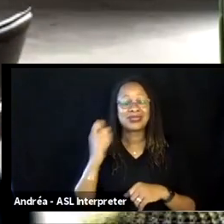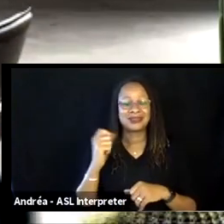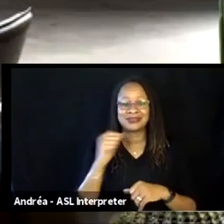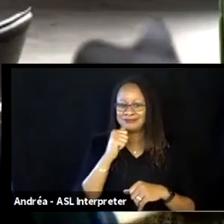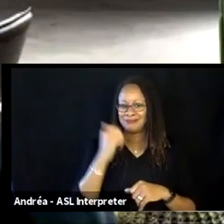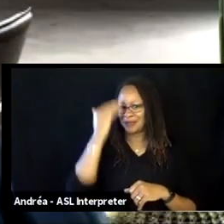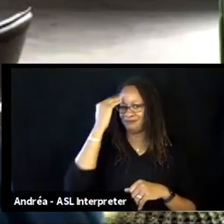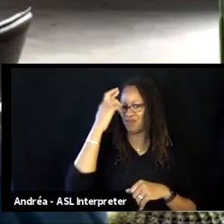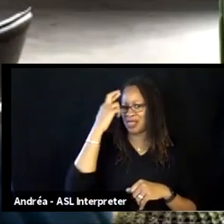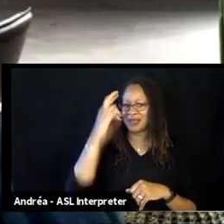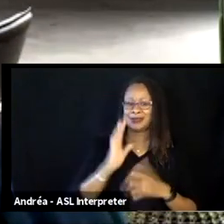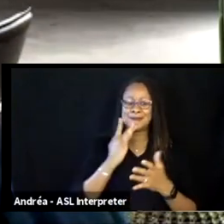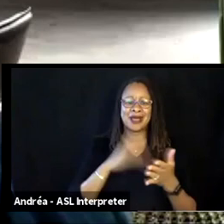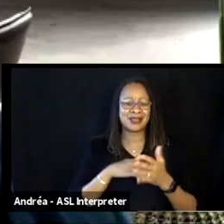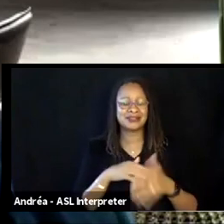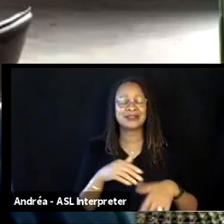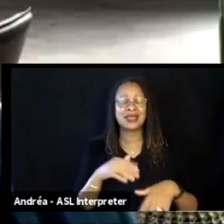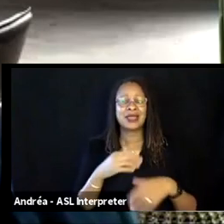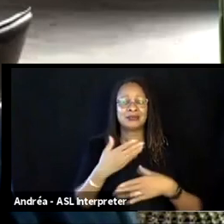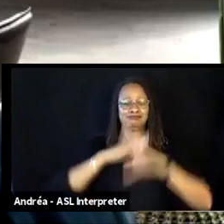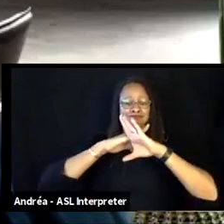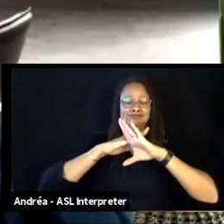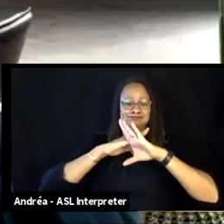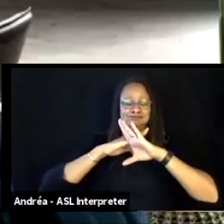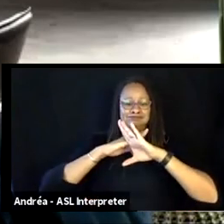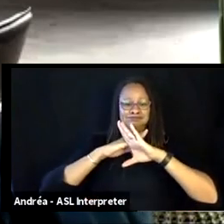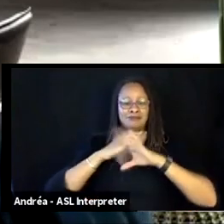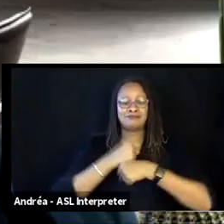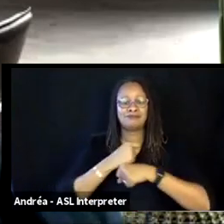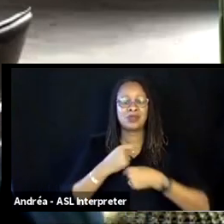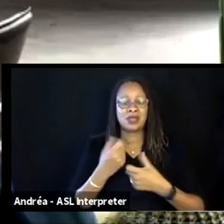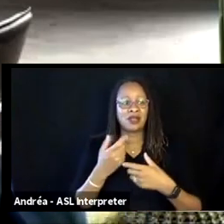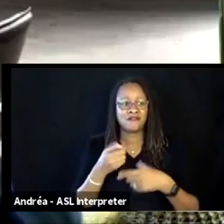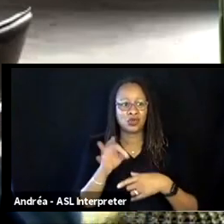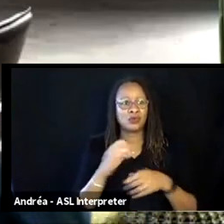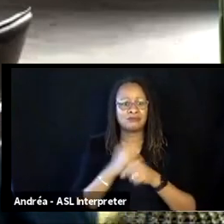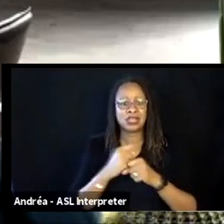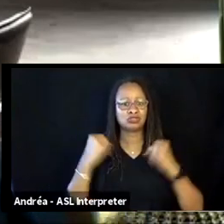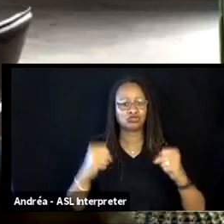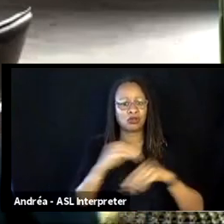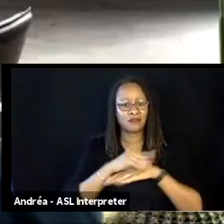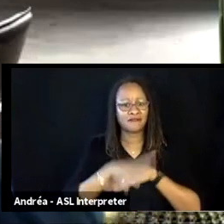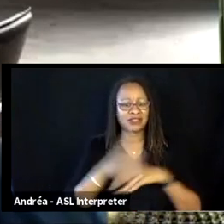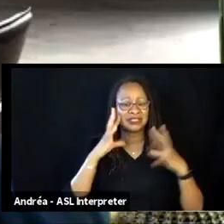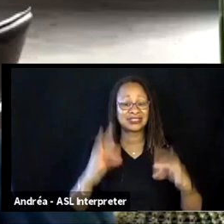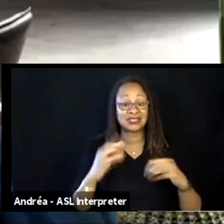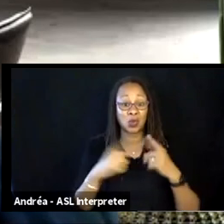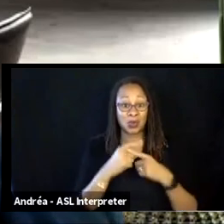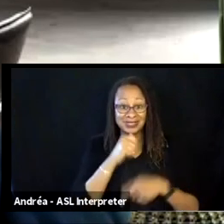for example, get in the way of making strong or effective decisions in an organization? And when it doesn't, how do